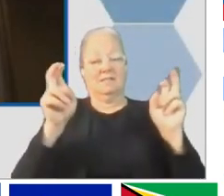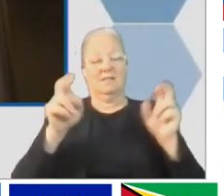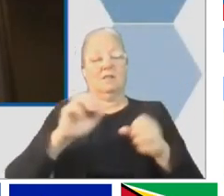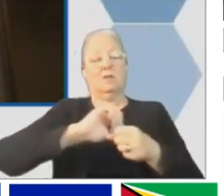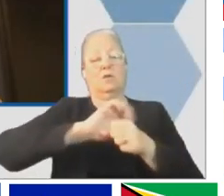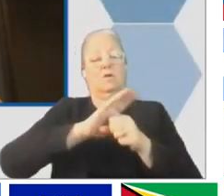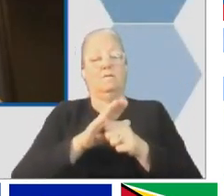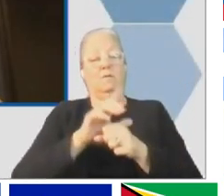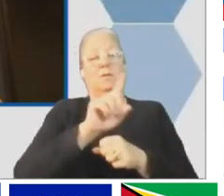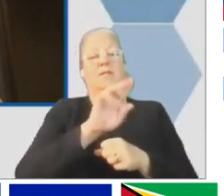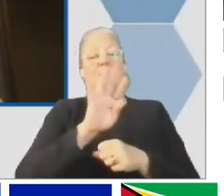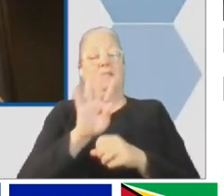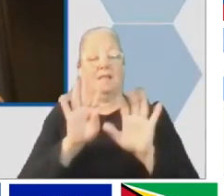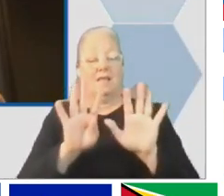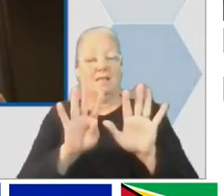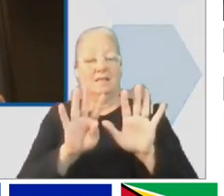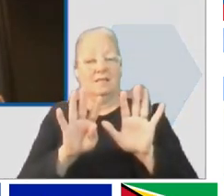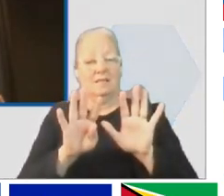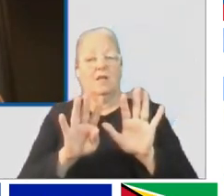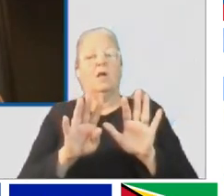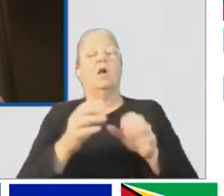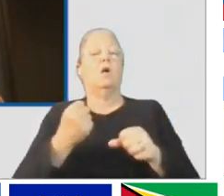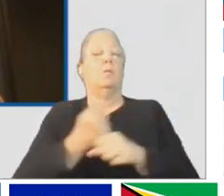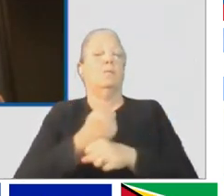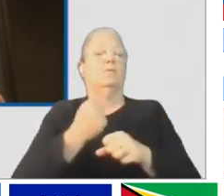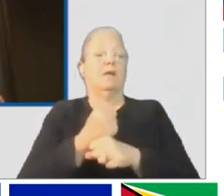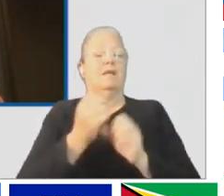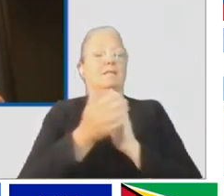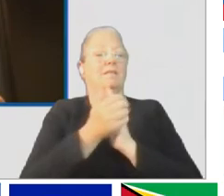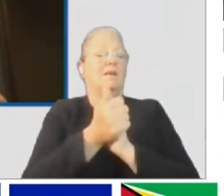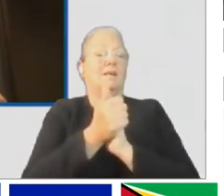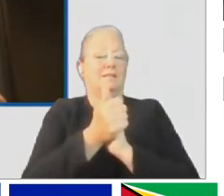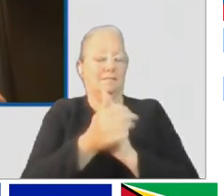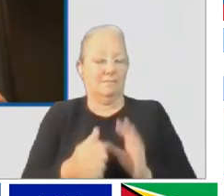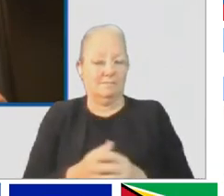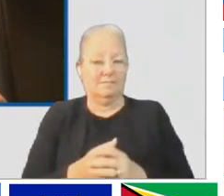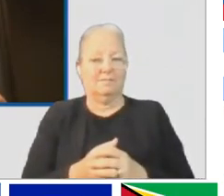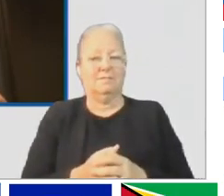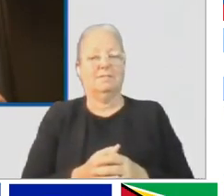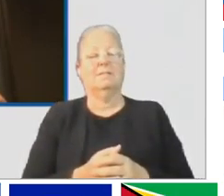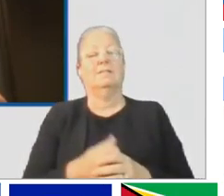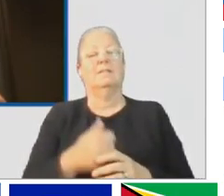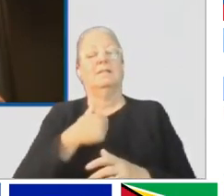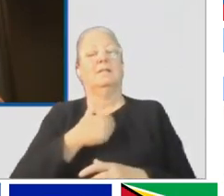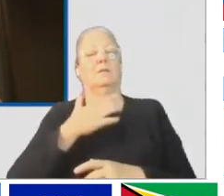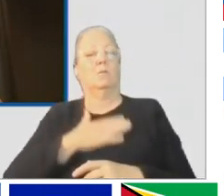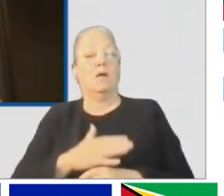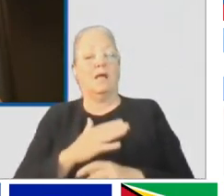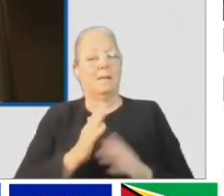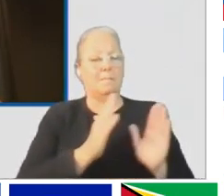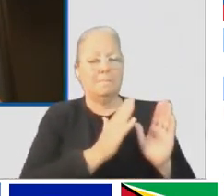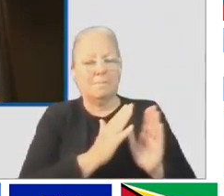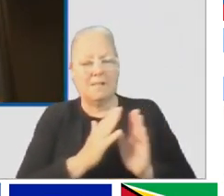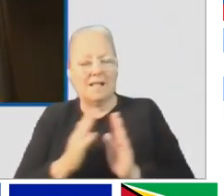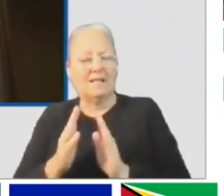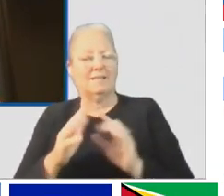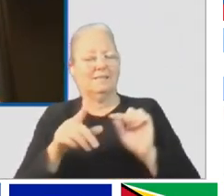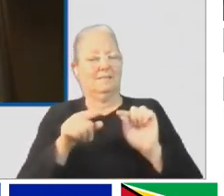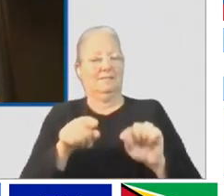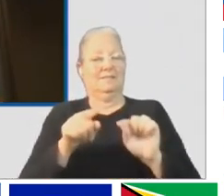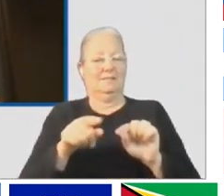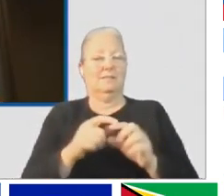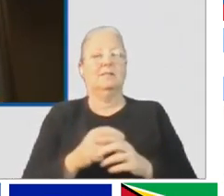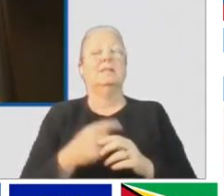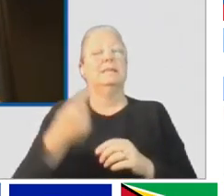Pandemic Operational Guidance. FEMA is committed to expanding climate planning and resilience activities that take into consideration